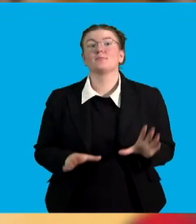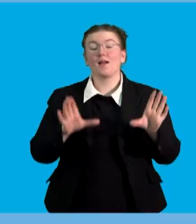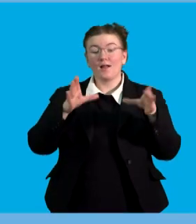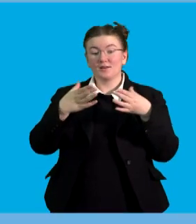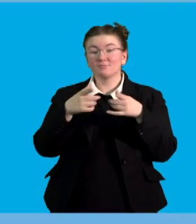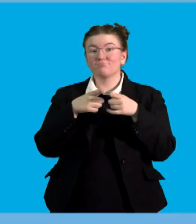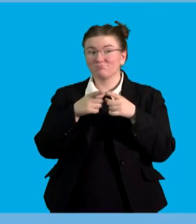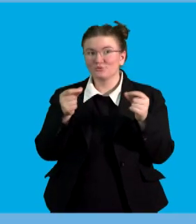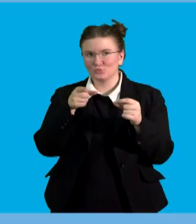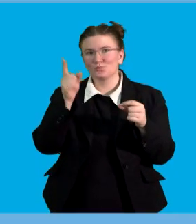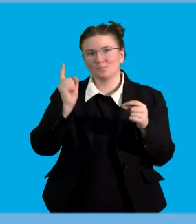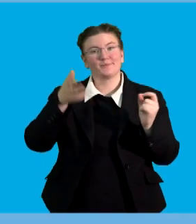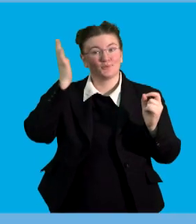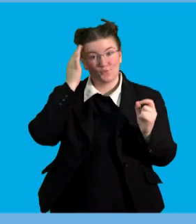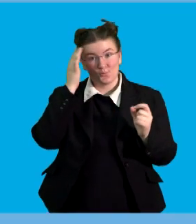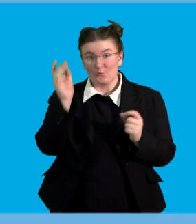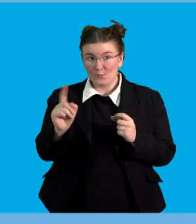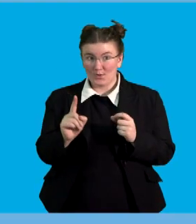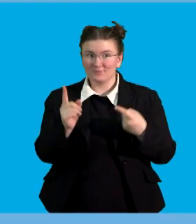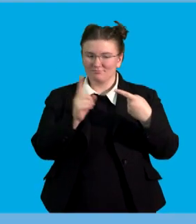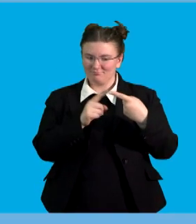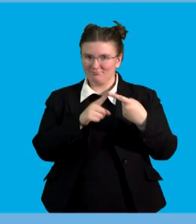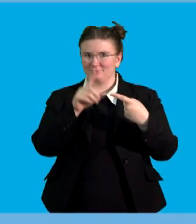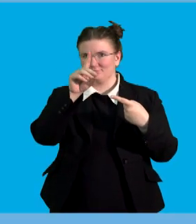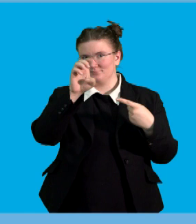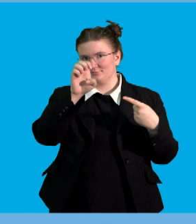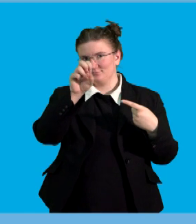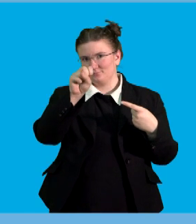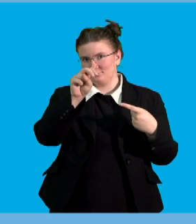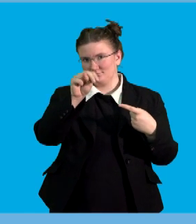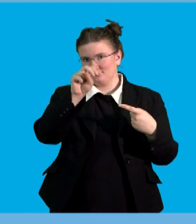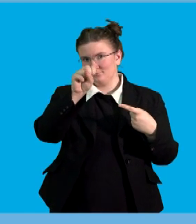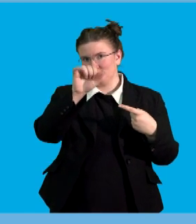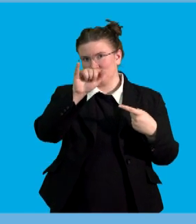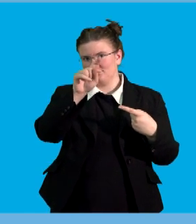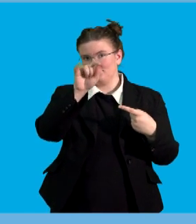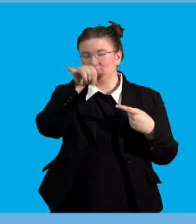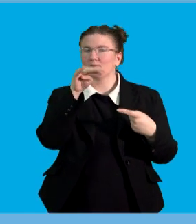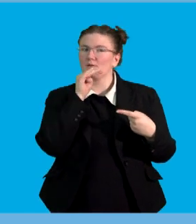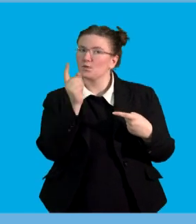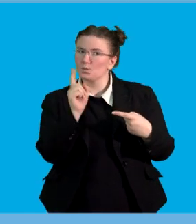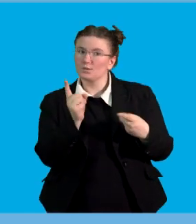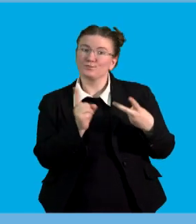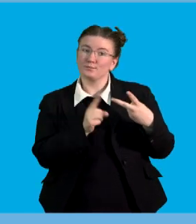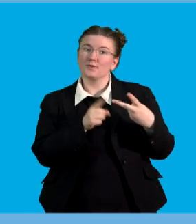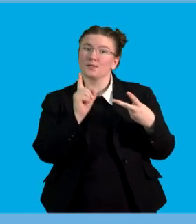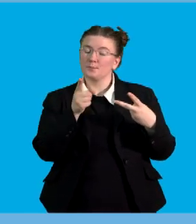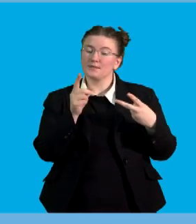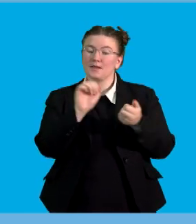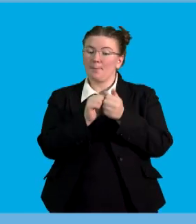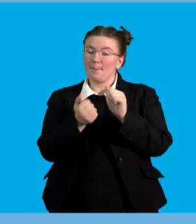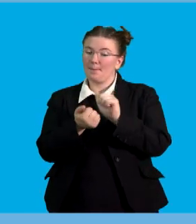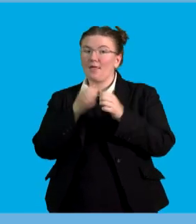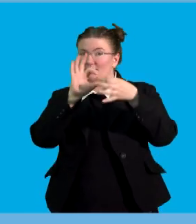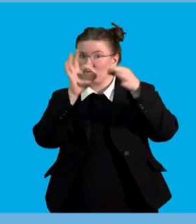achieve. So by the end of this lesson, you should be able to define density. You also need to be able to use the formula to